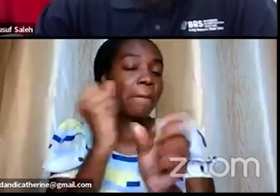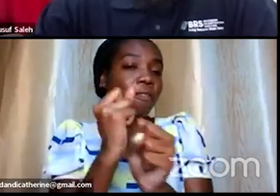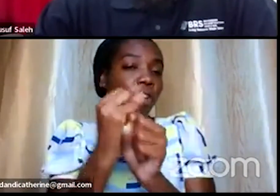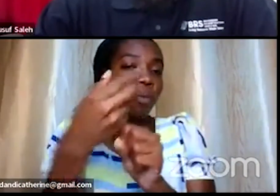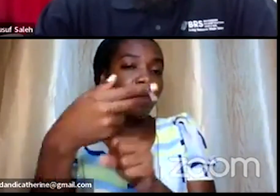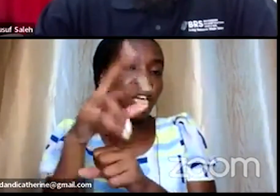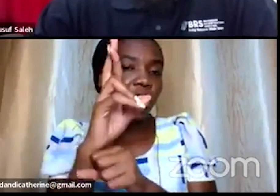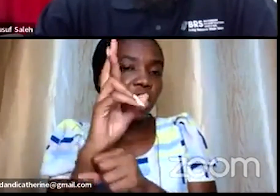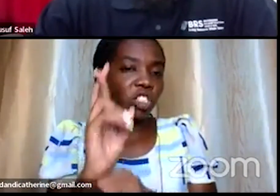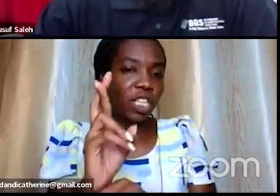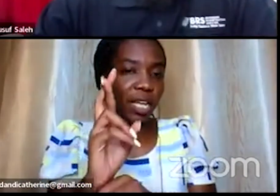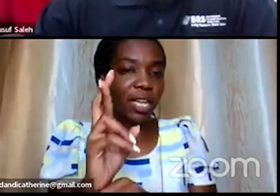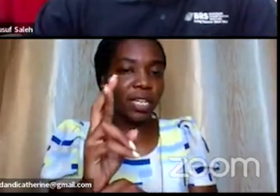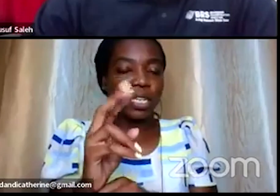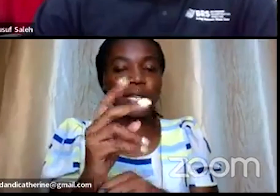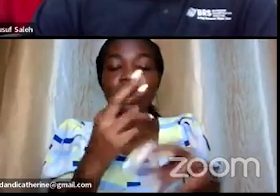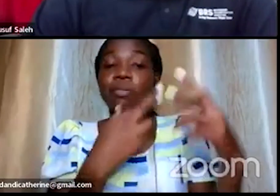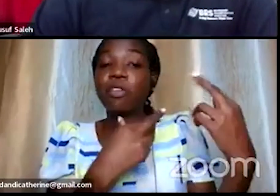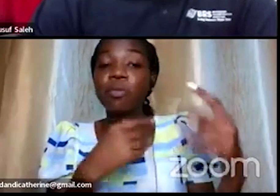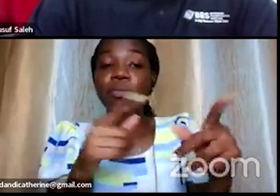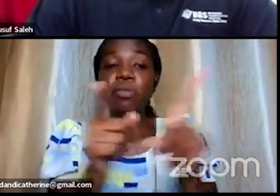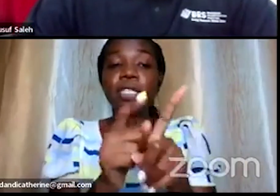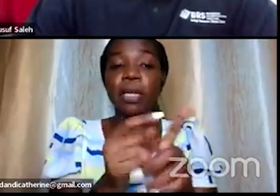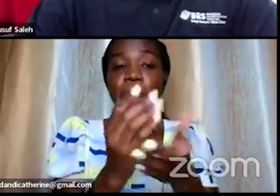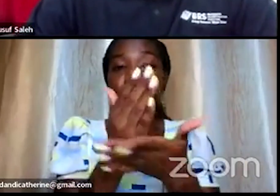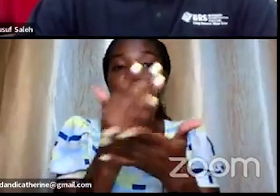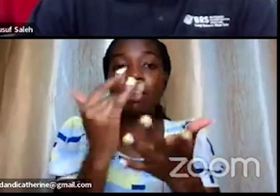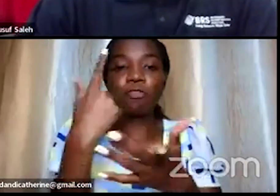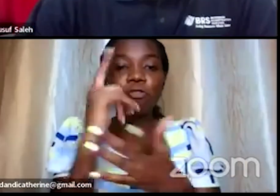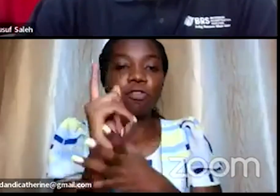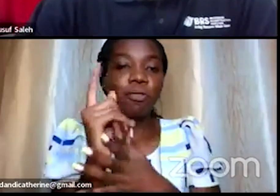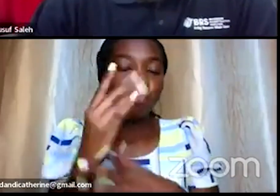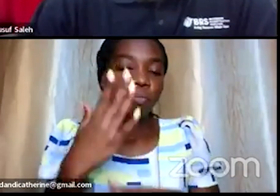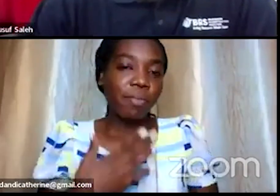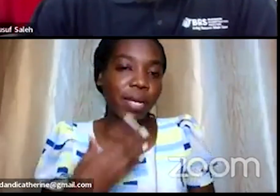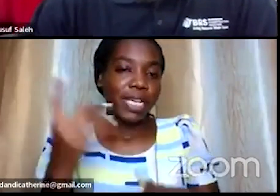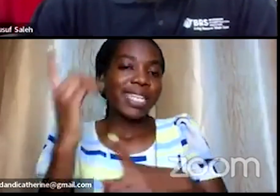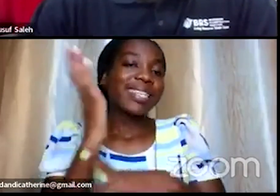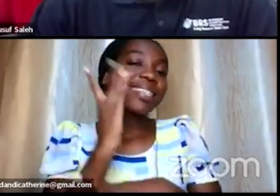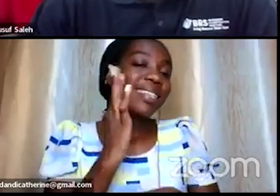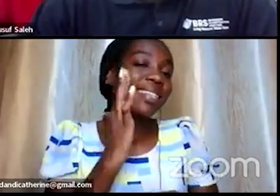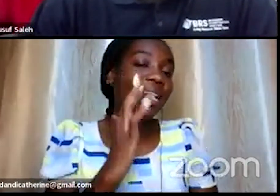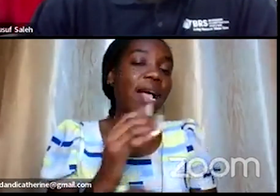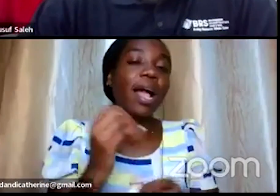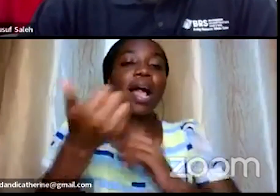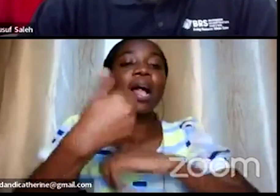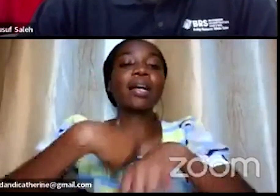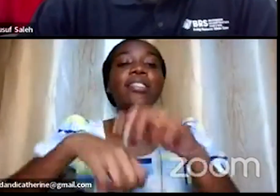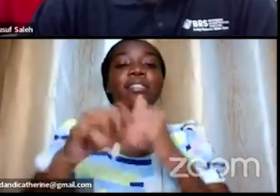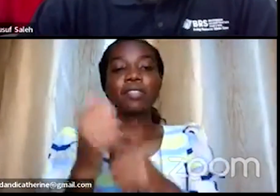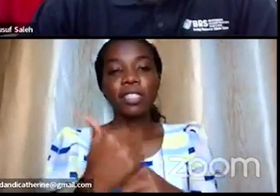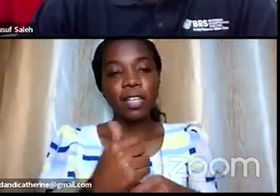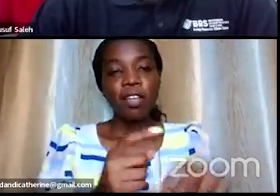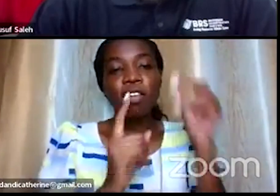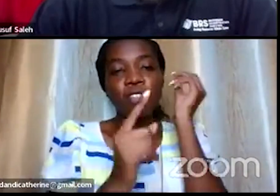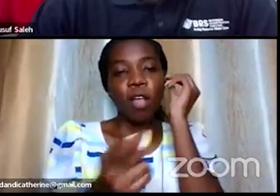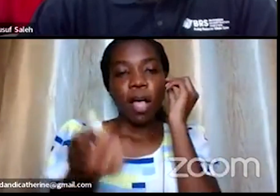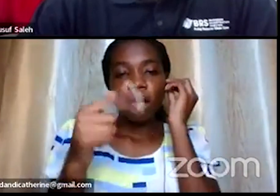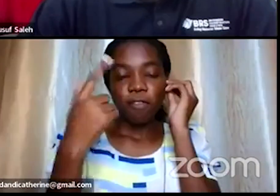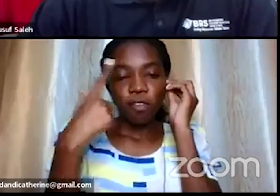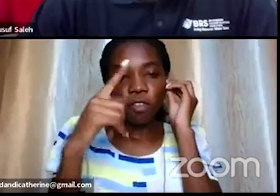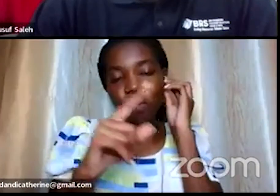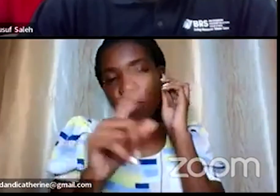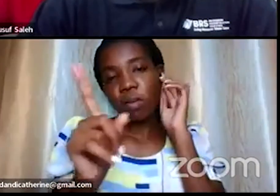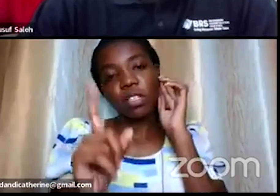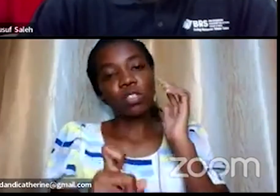HR duties as part of my day-to-day activities. Oh, coming to the question that